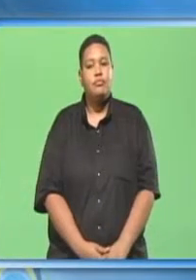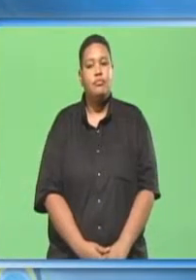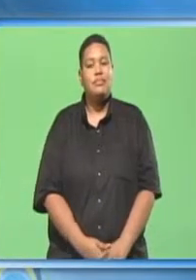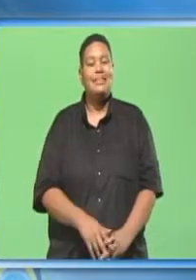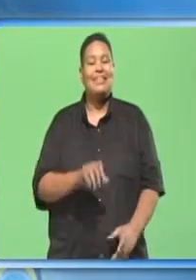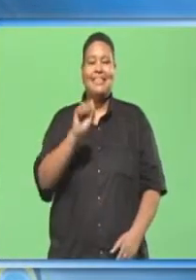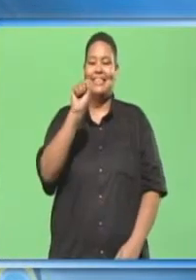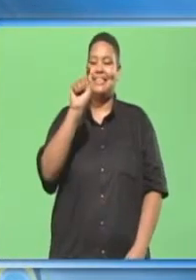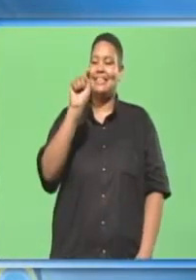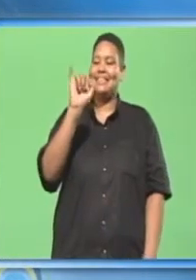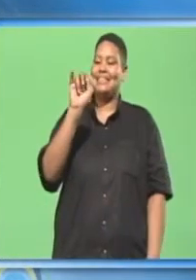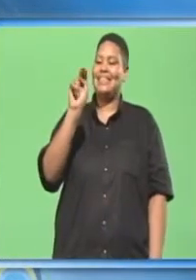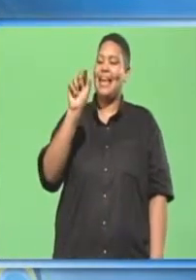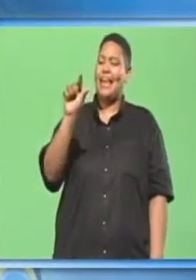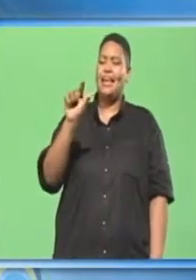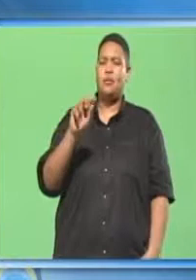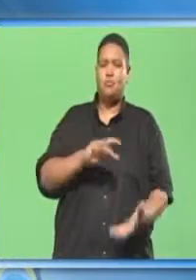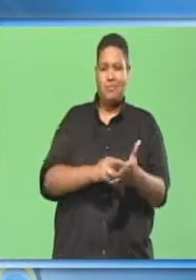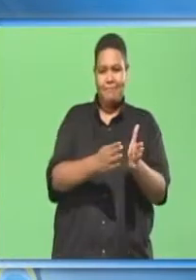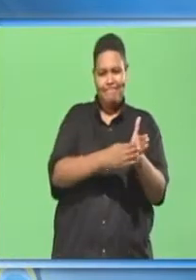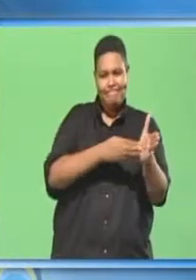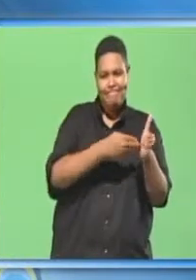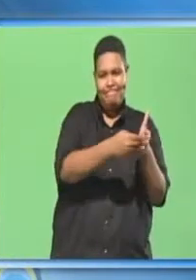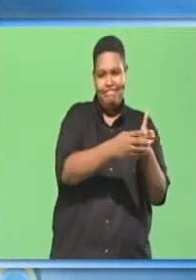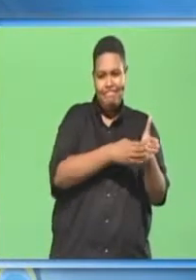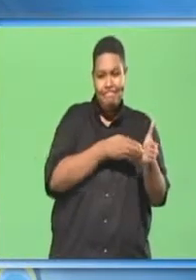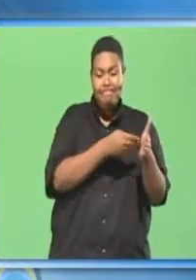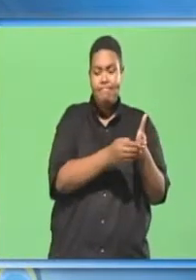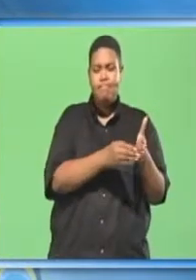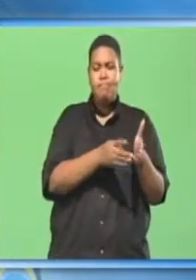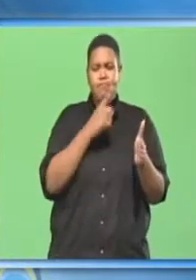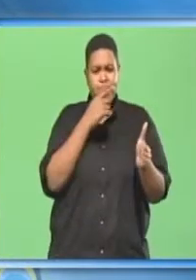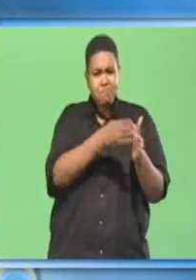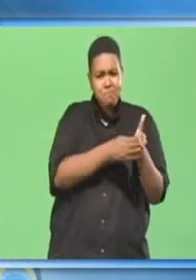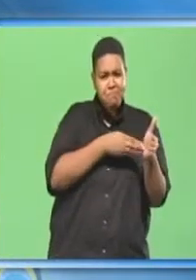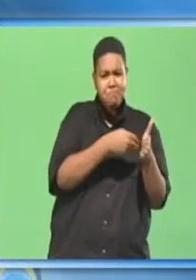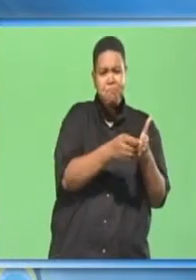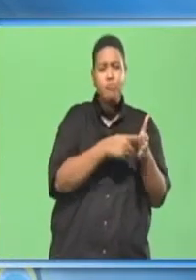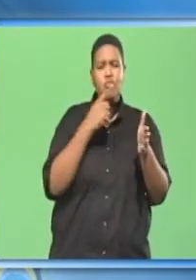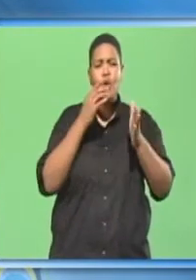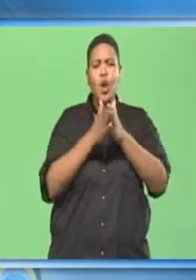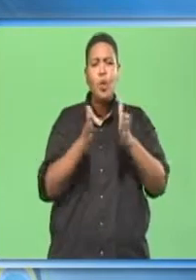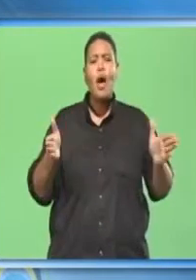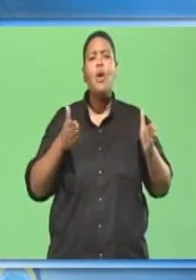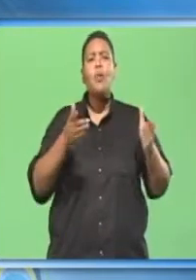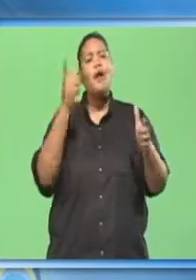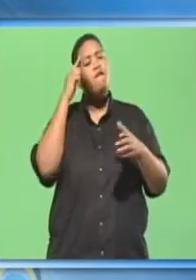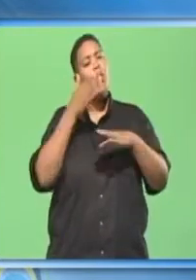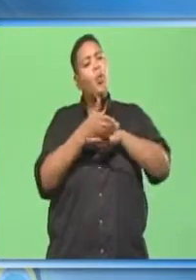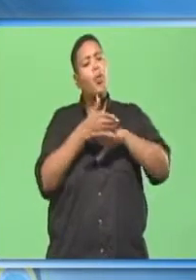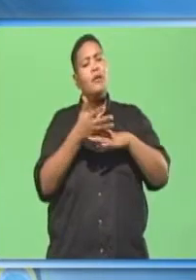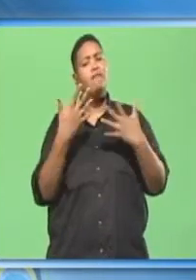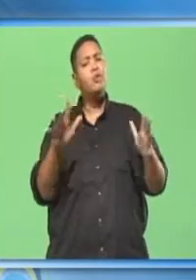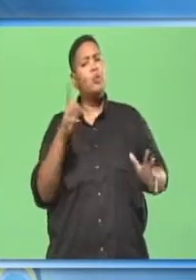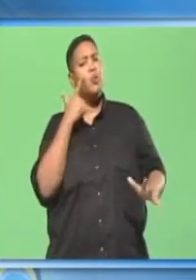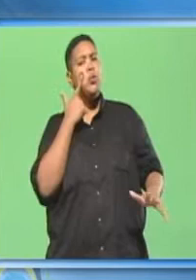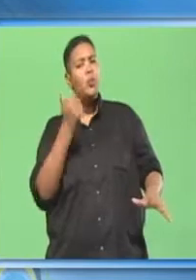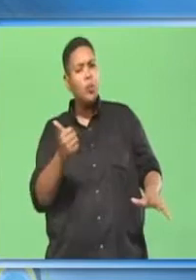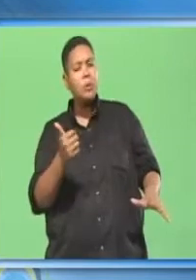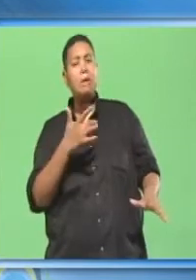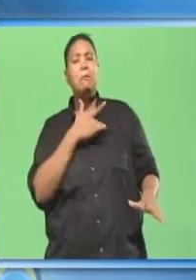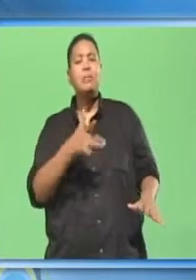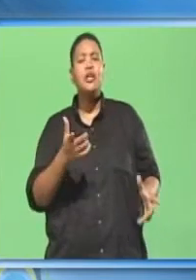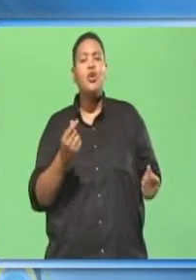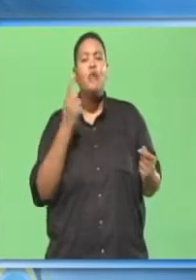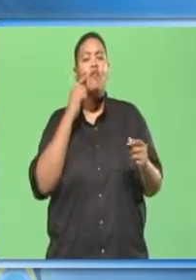Staining. The application of staining is a very widespread means of wood finishing. It is usually done to